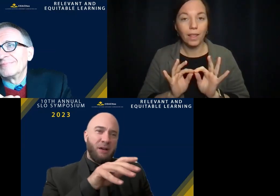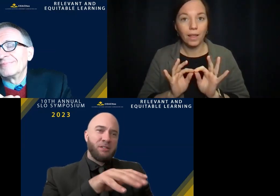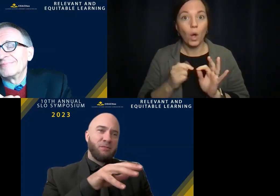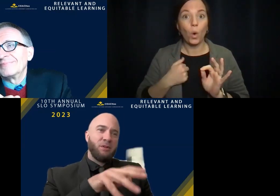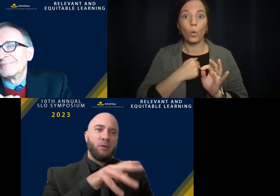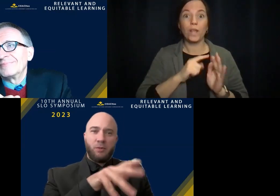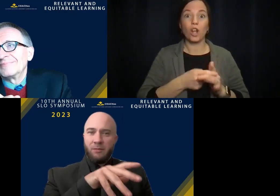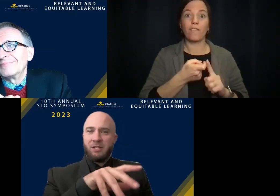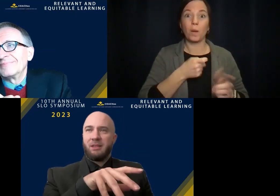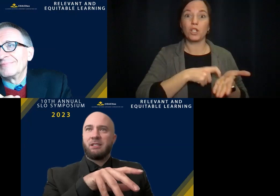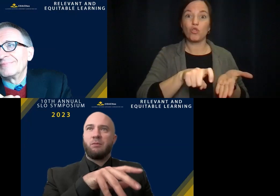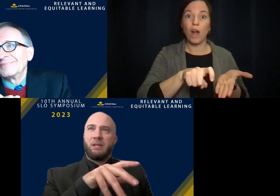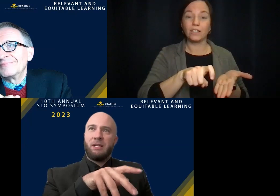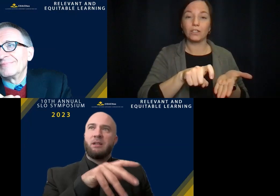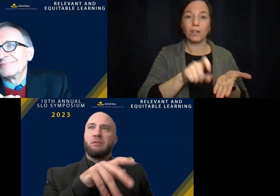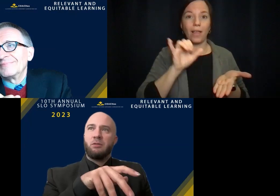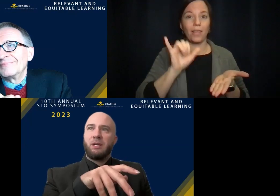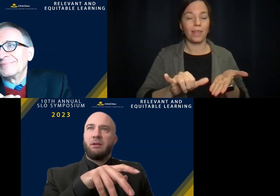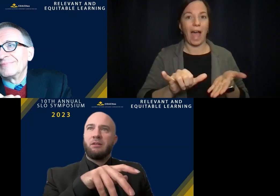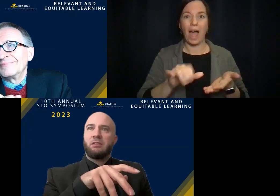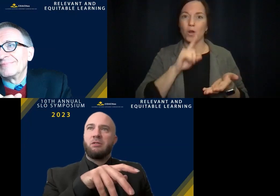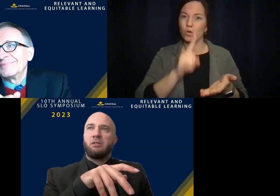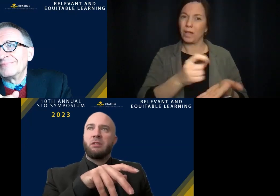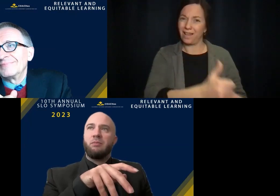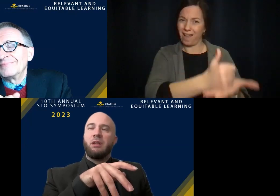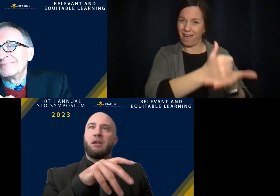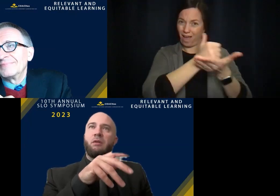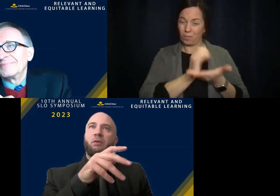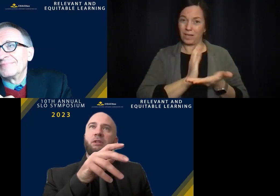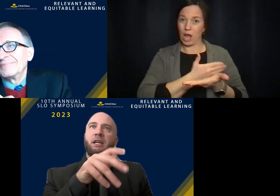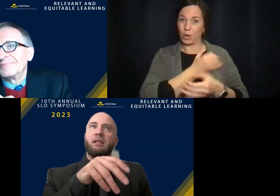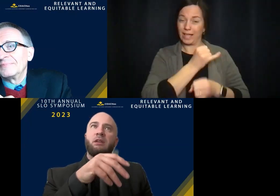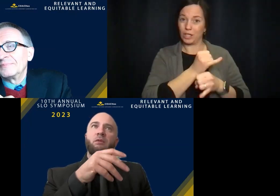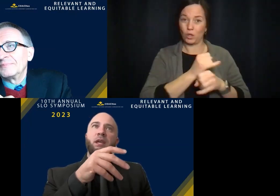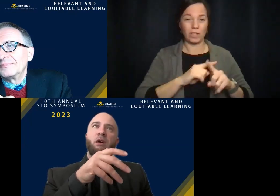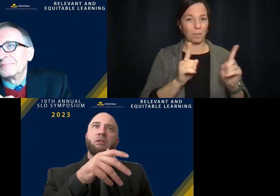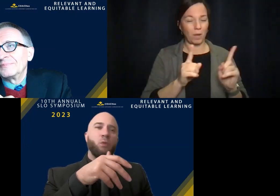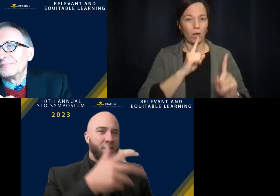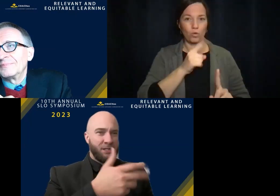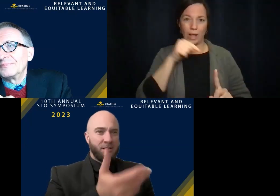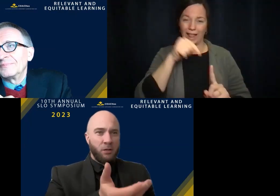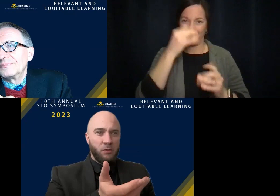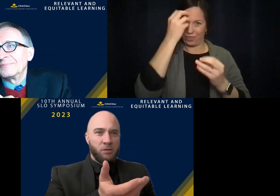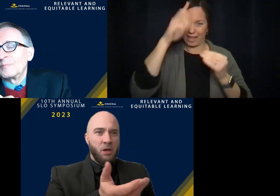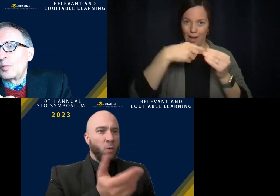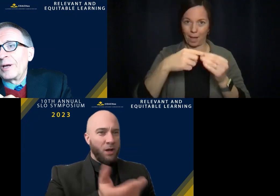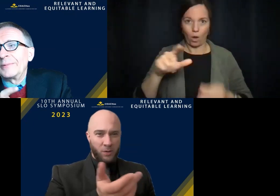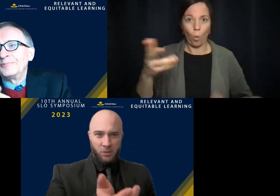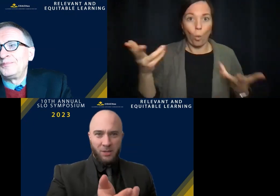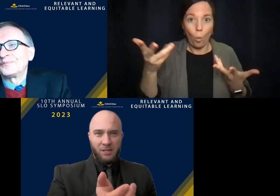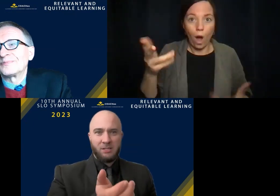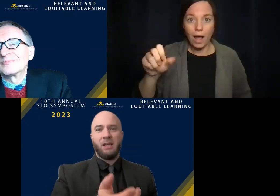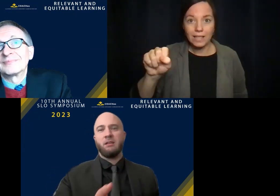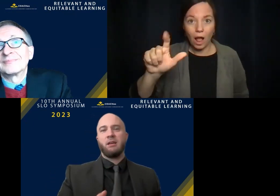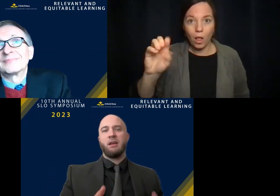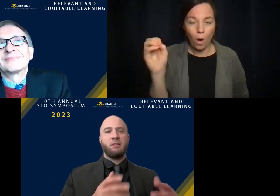And that was one of the most promising things that we ended up doing at our institution. But really taking that into account is, what is SLOs? Why are we